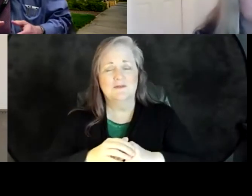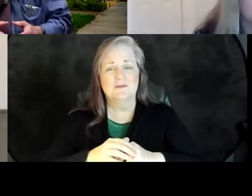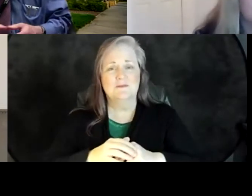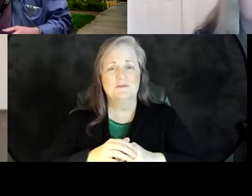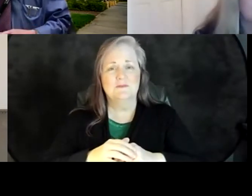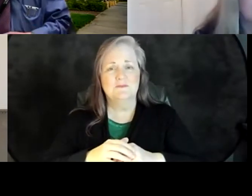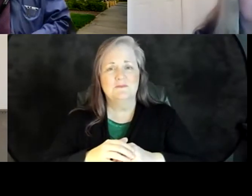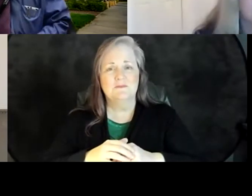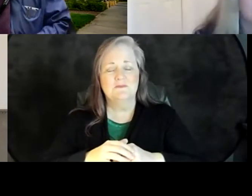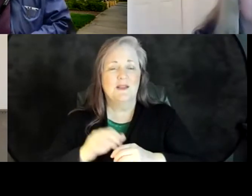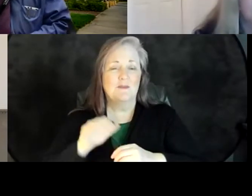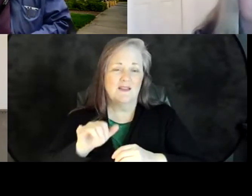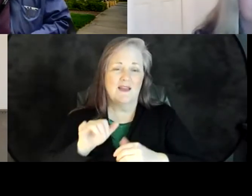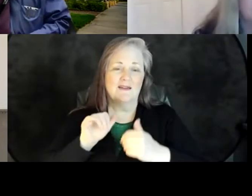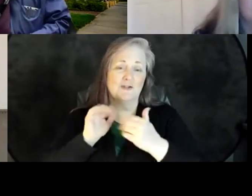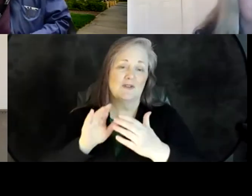address the issue.